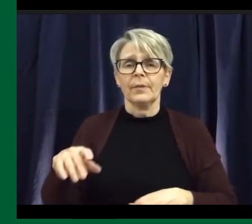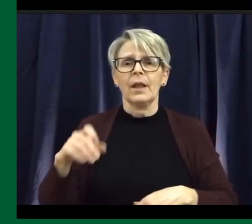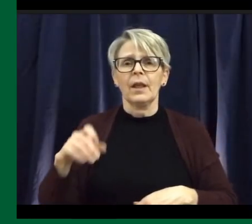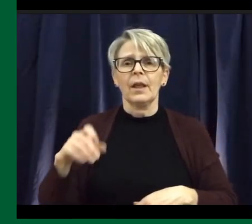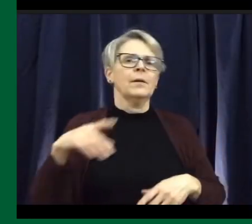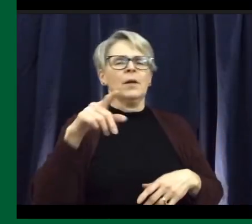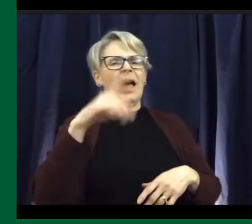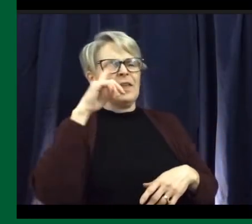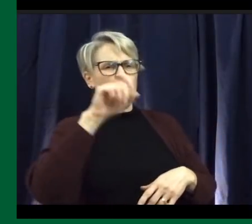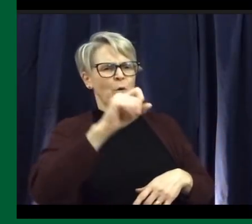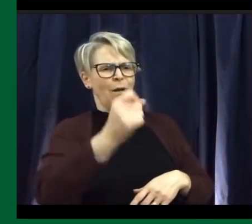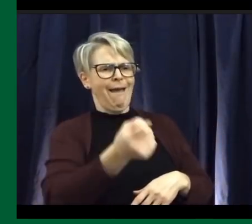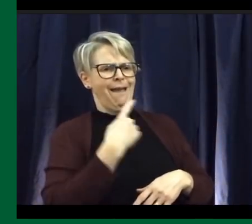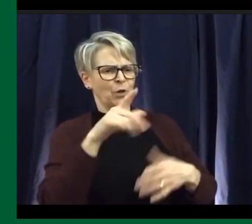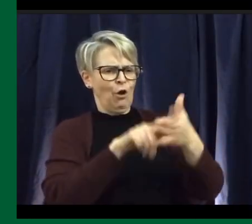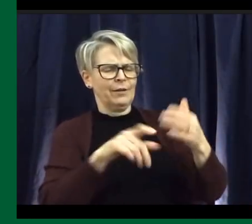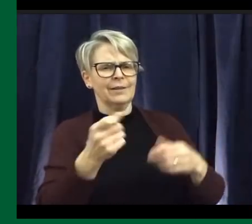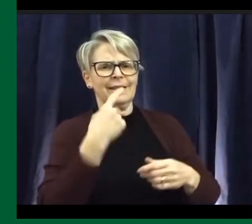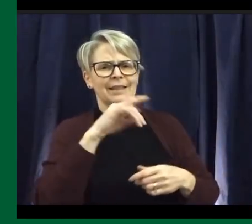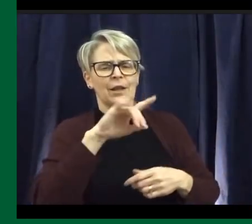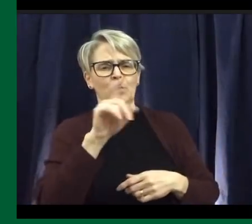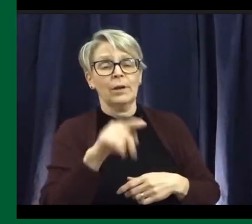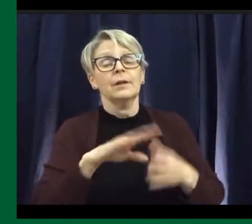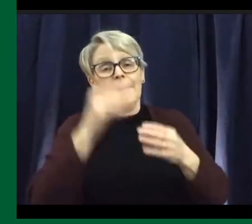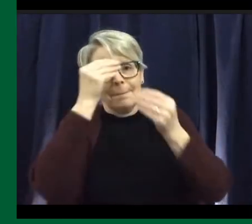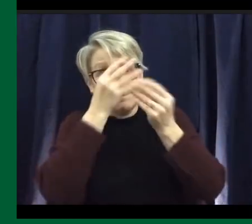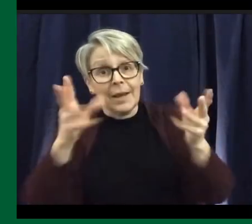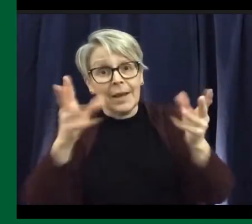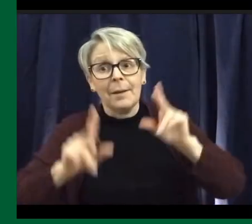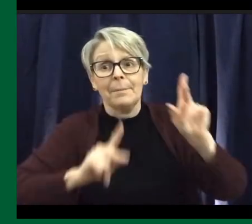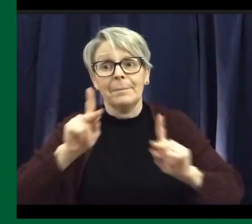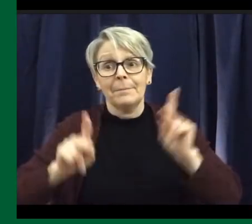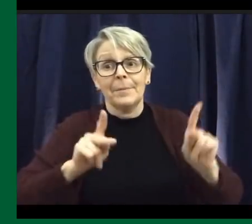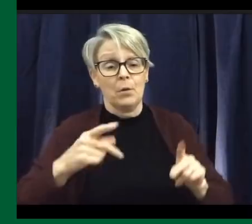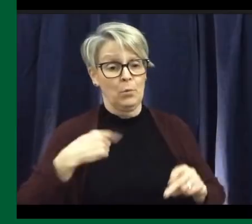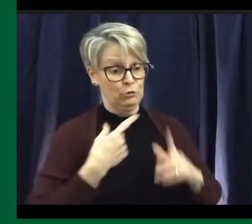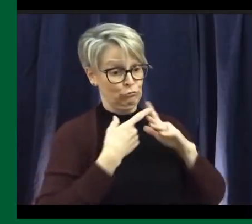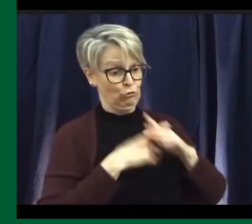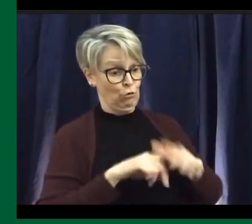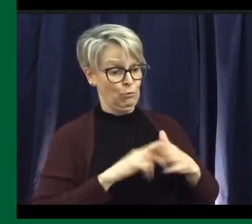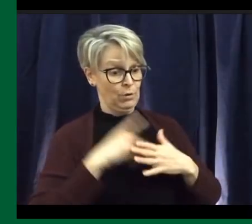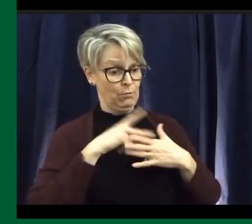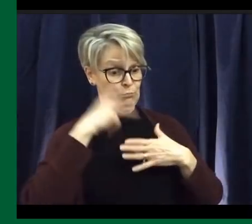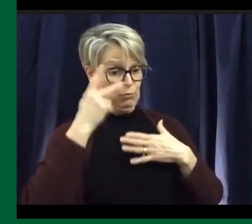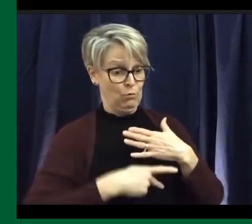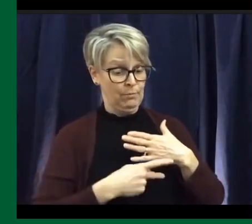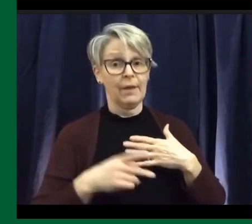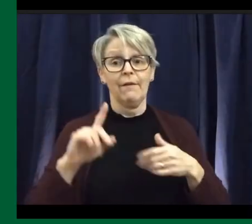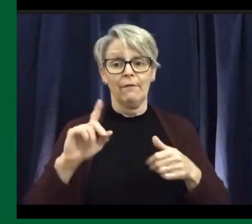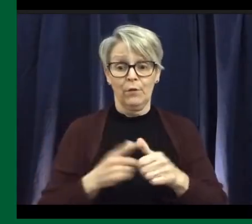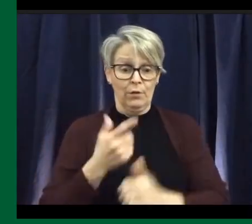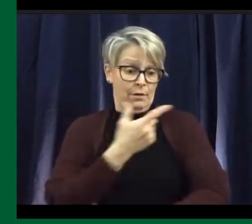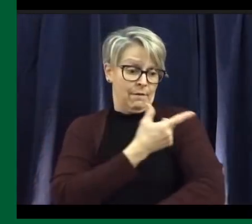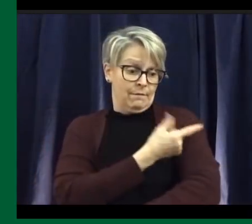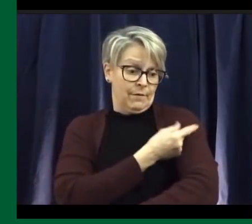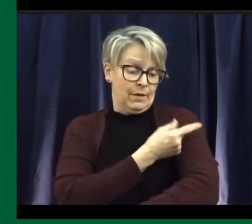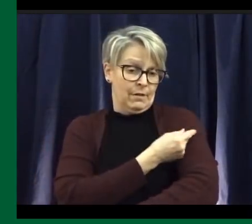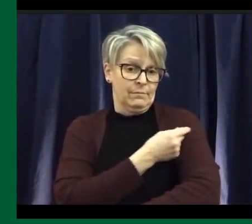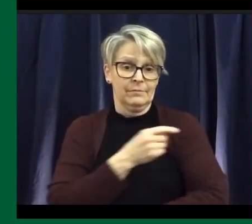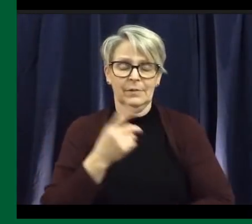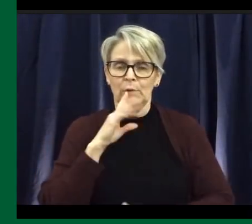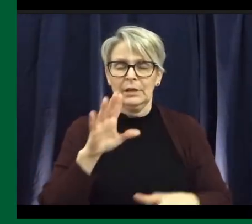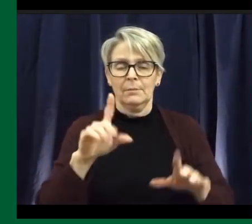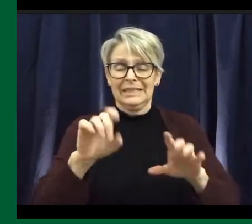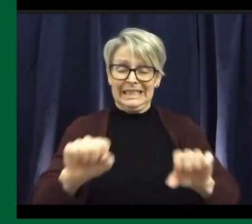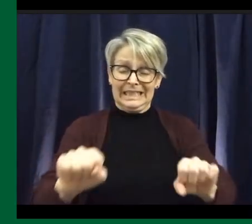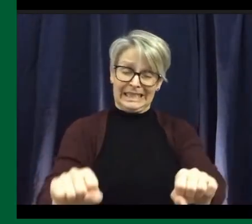week in one of your articles, but just to remind folks, when we started the program, when we had a new vaccine that was ultra-frozen, and we didn't know all